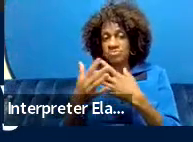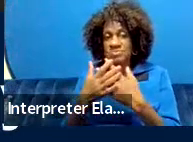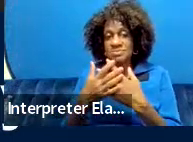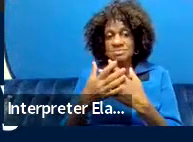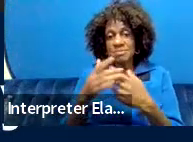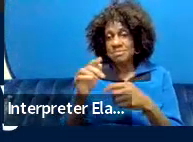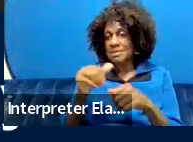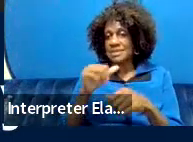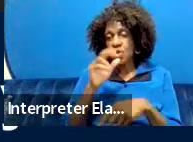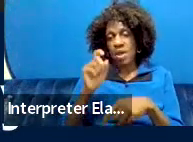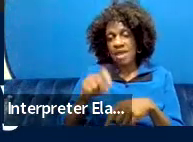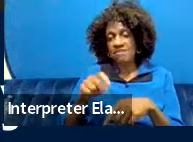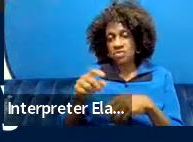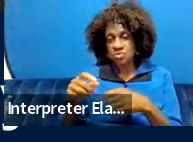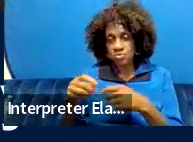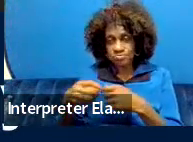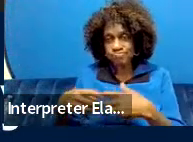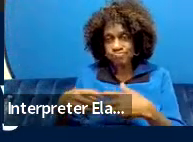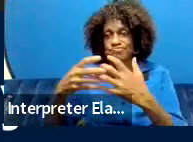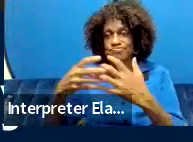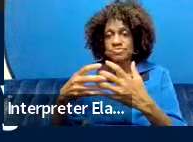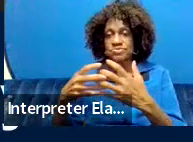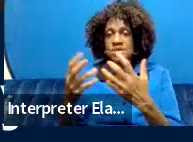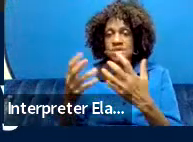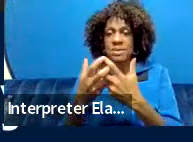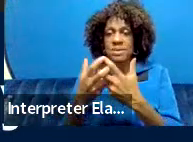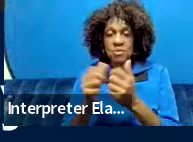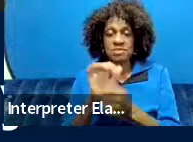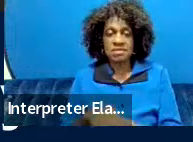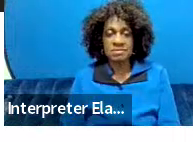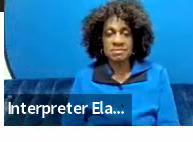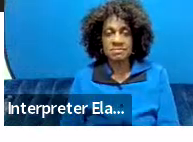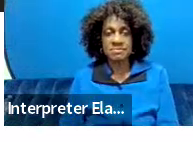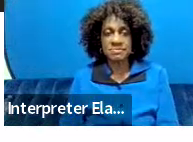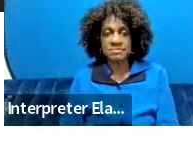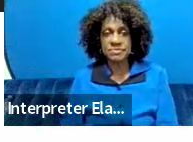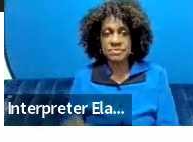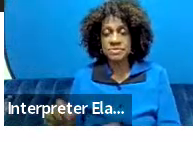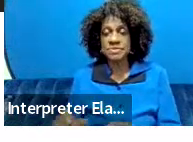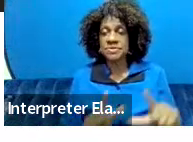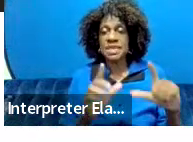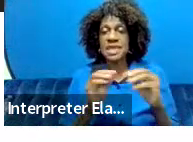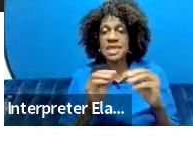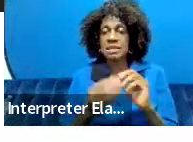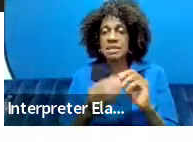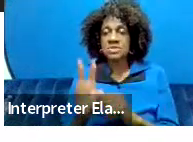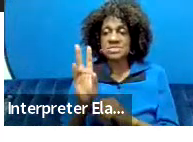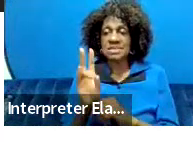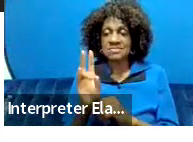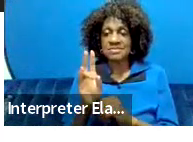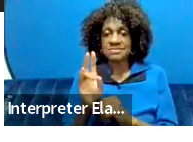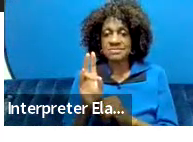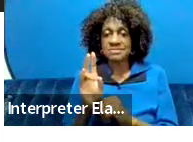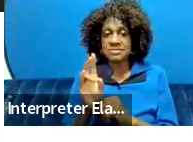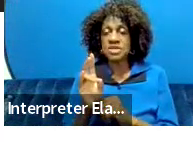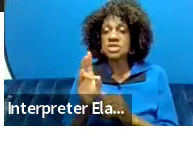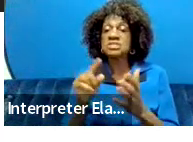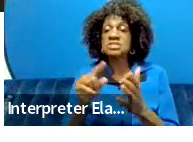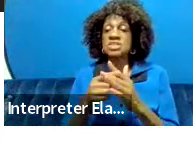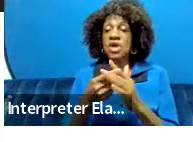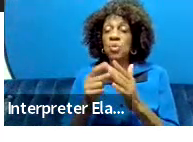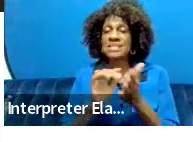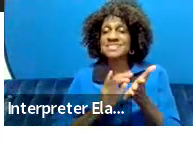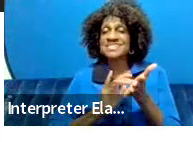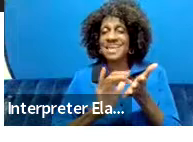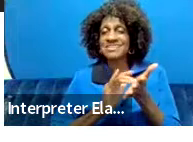these requirements that we're going to be discussing. Next slide, slide 7. We'll start with